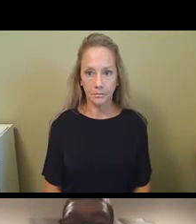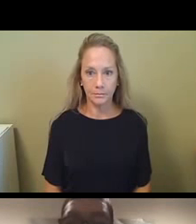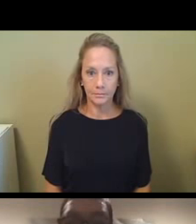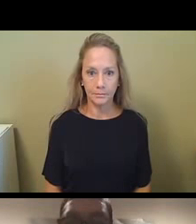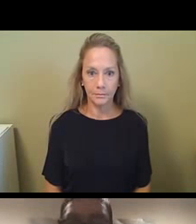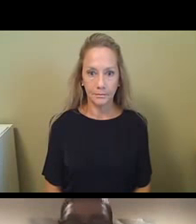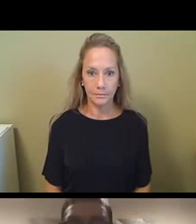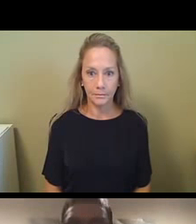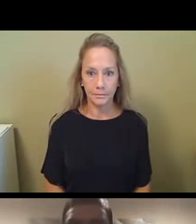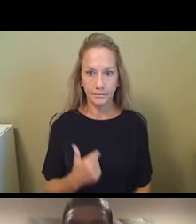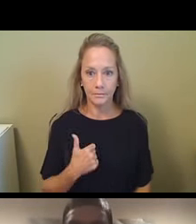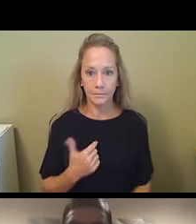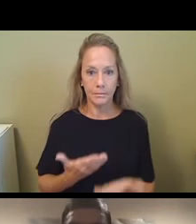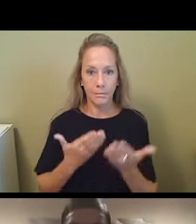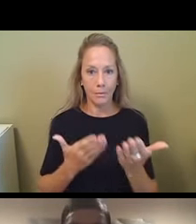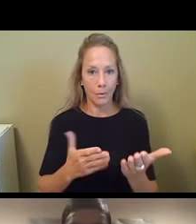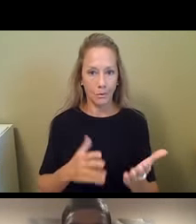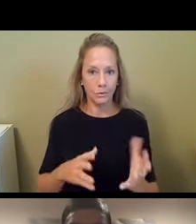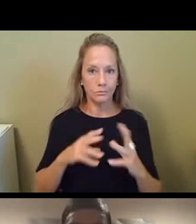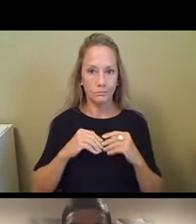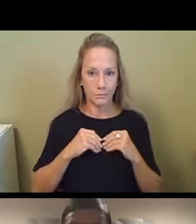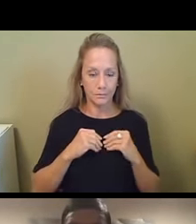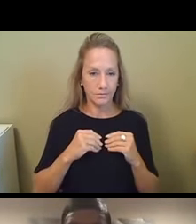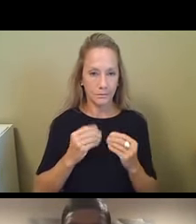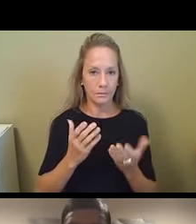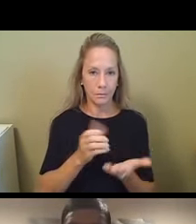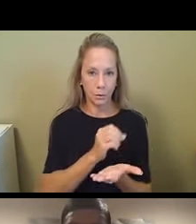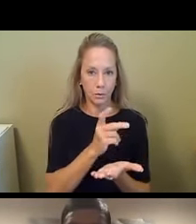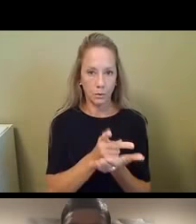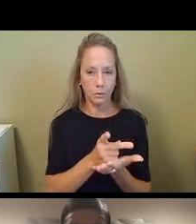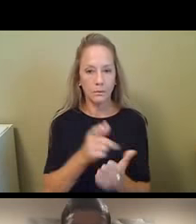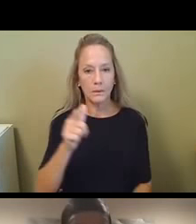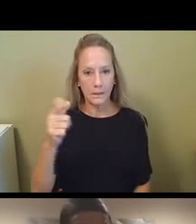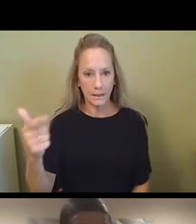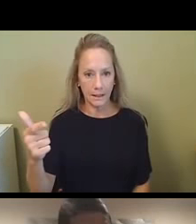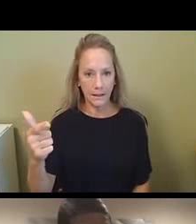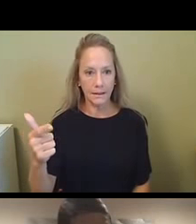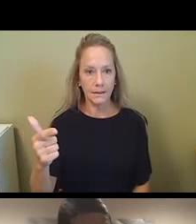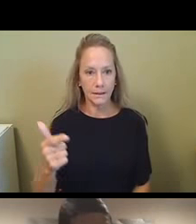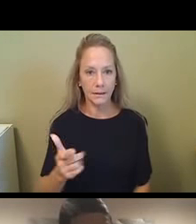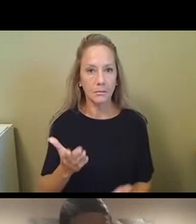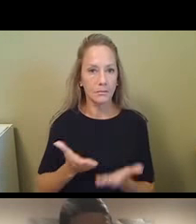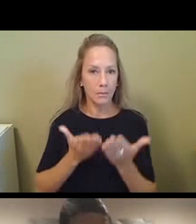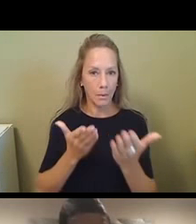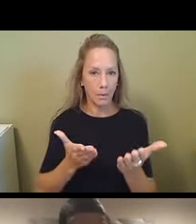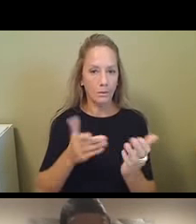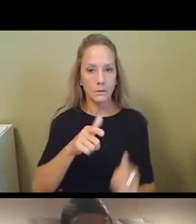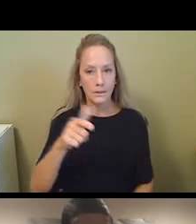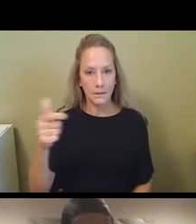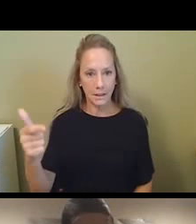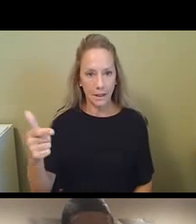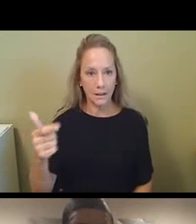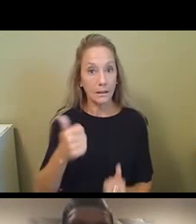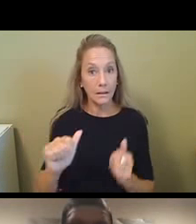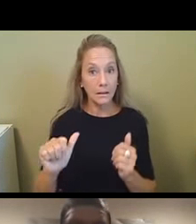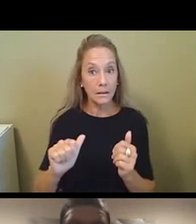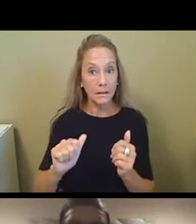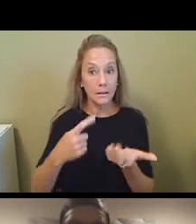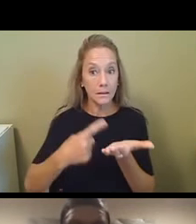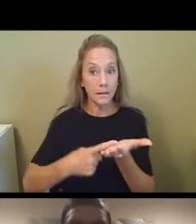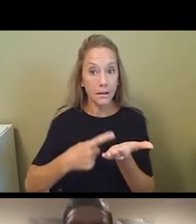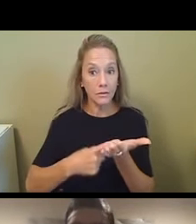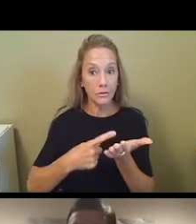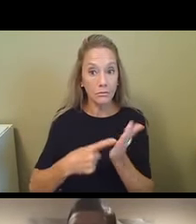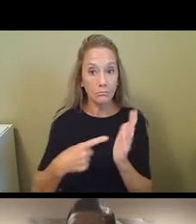I'll motion to approve the agenda. I'll second. So we have a motion and a second. Any discussion on the